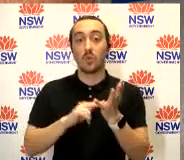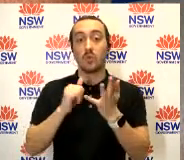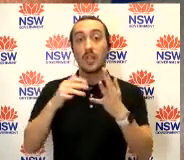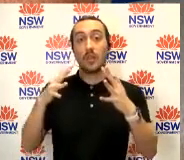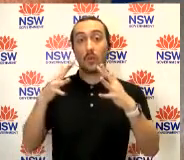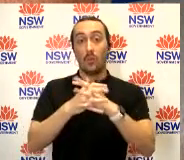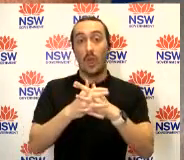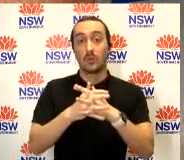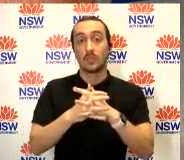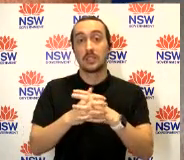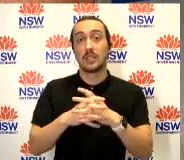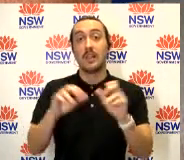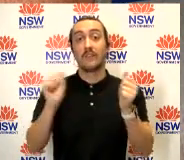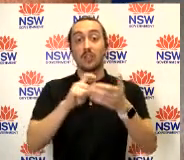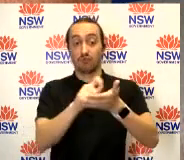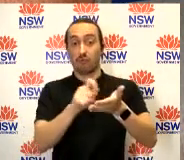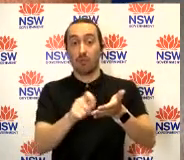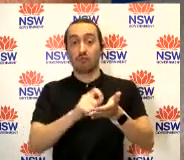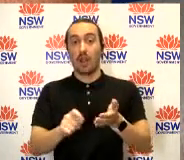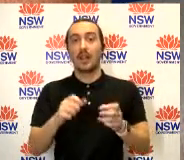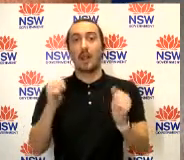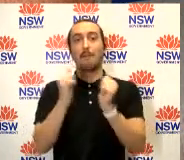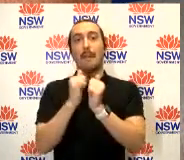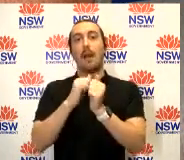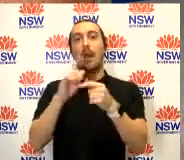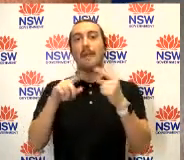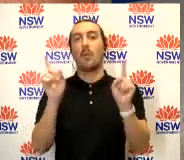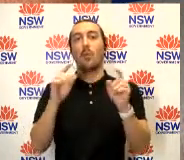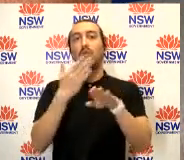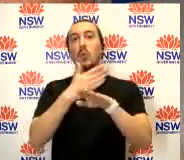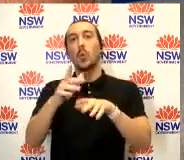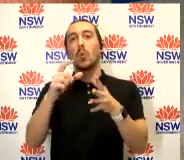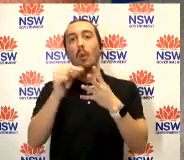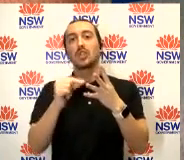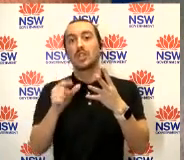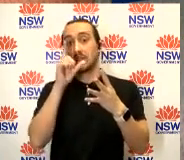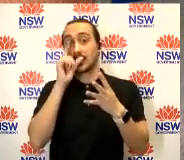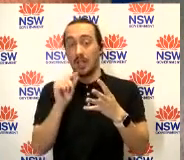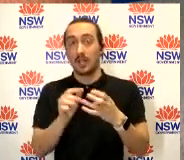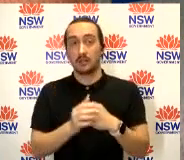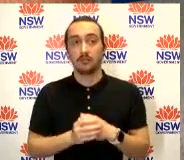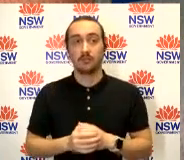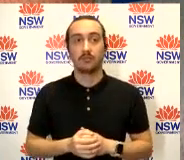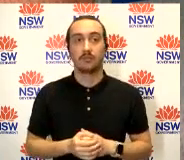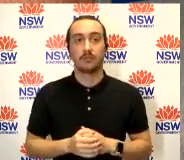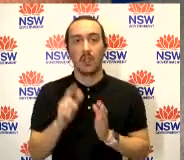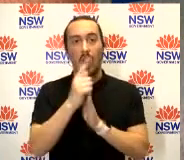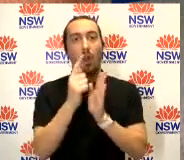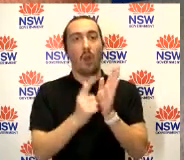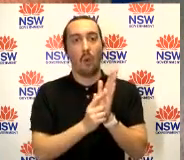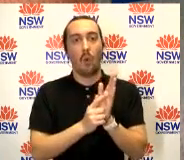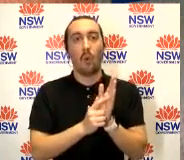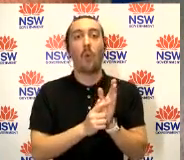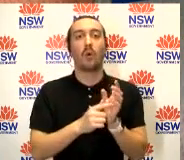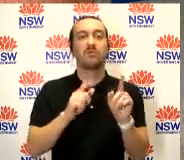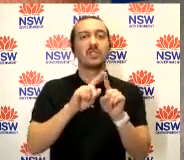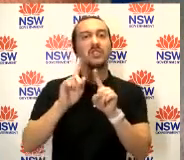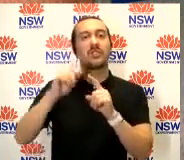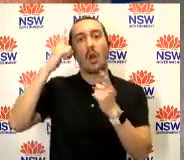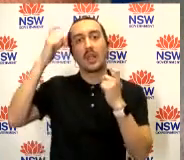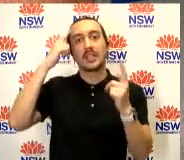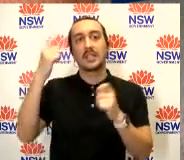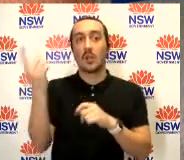now available on our website. You can go and take a look at it. It's some ideas I think we will look at in future that we can do as a